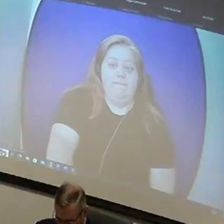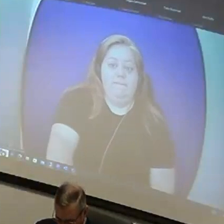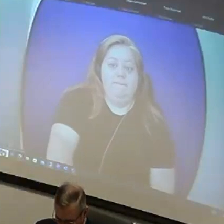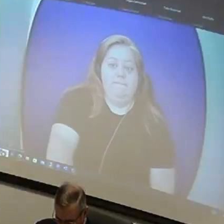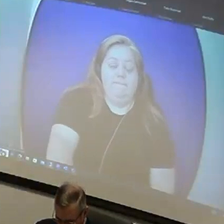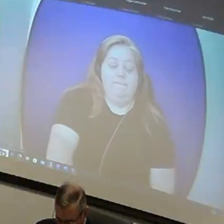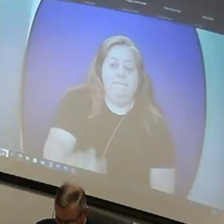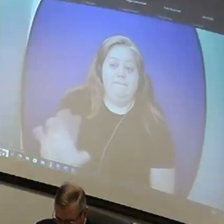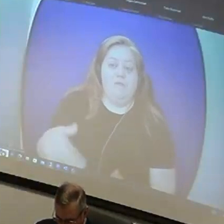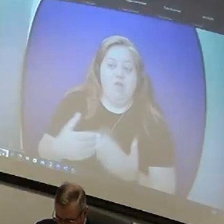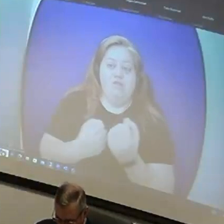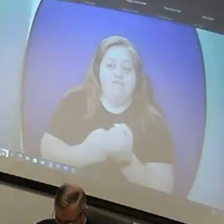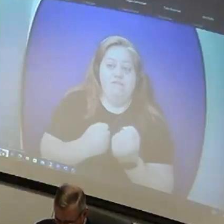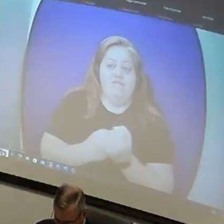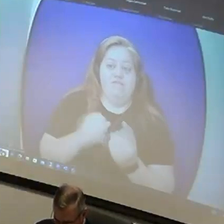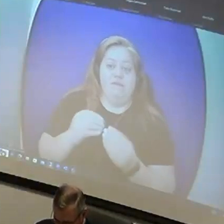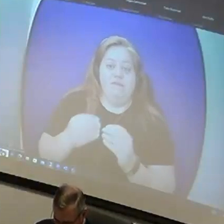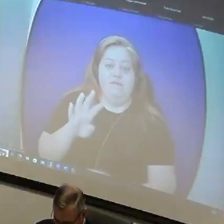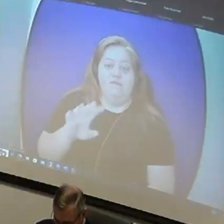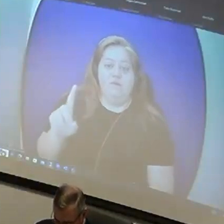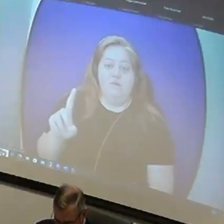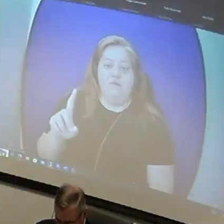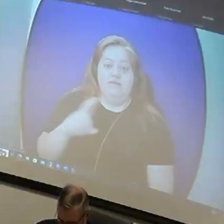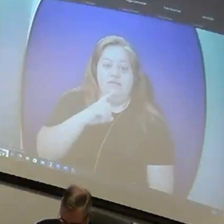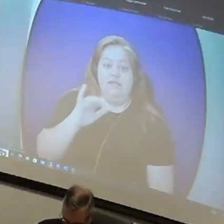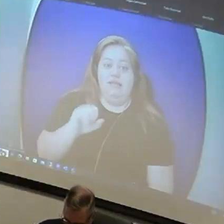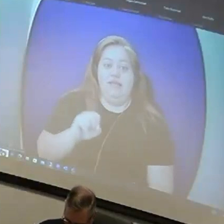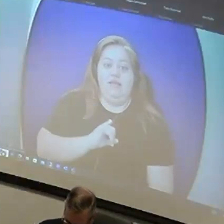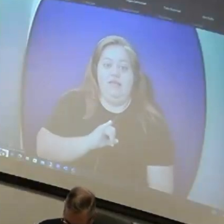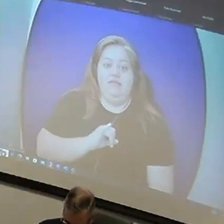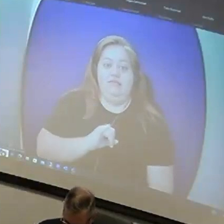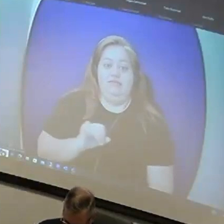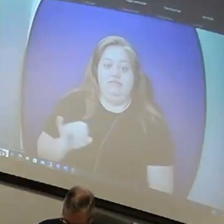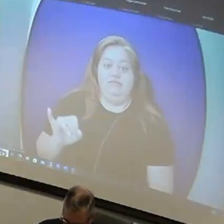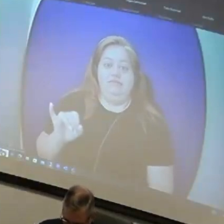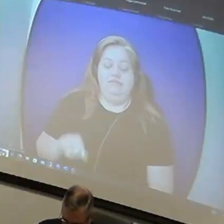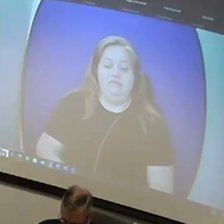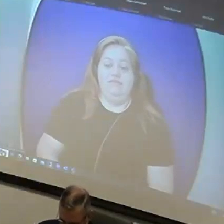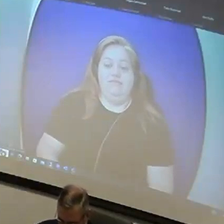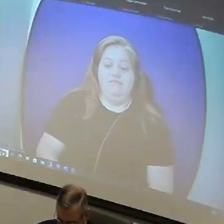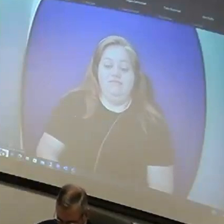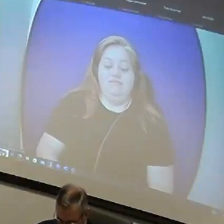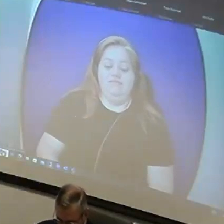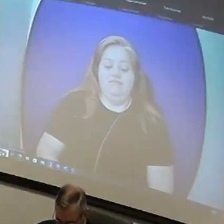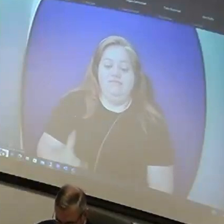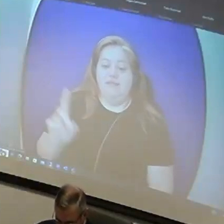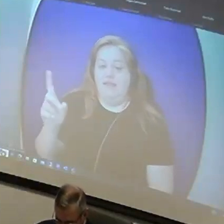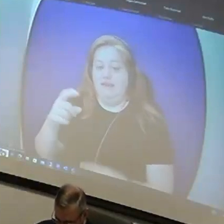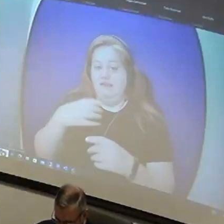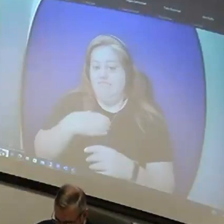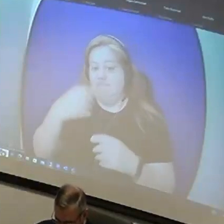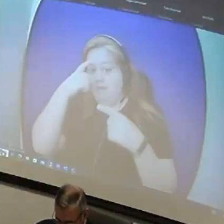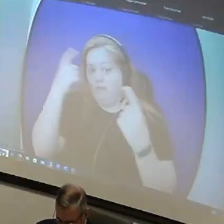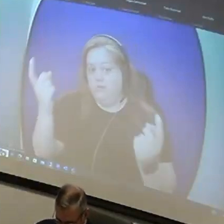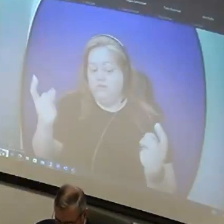All those in favor of resolution number 41, please indicate by saying aye. Aye. Are there any opposed?